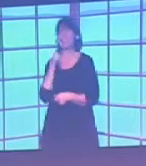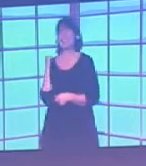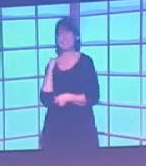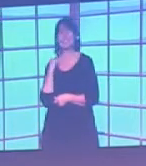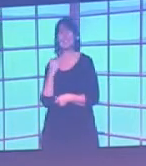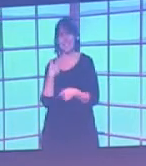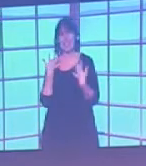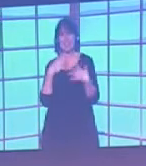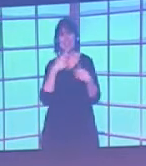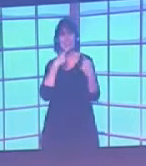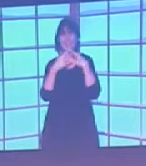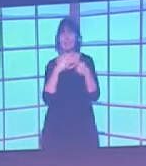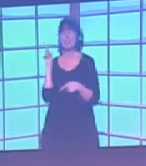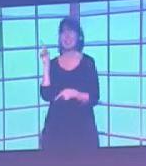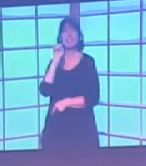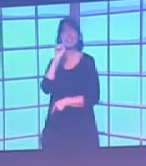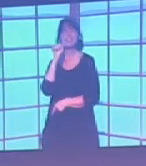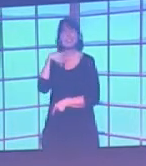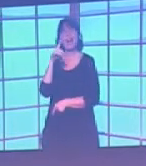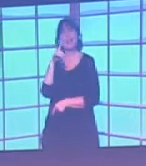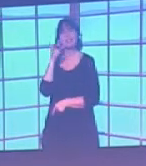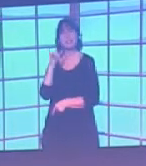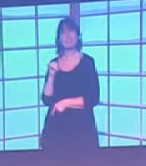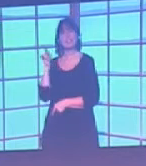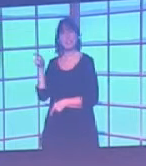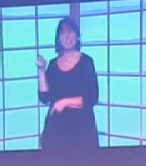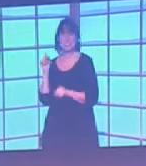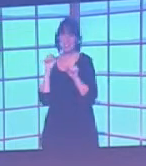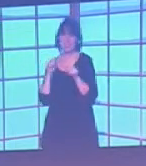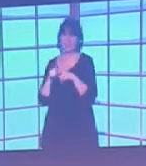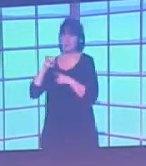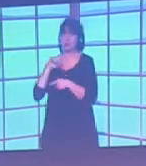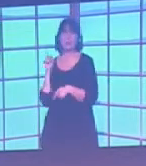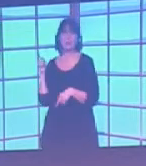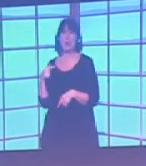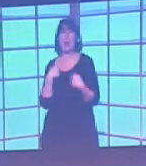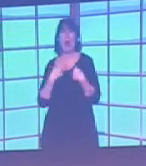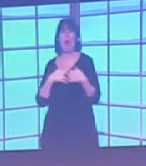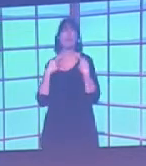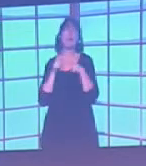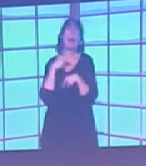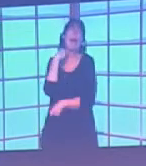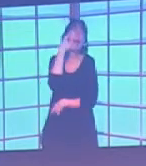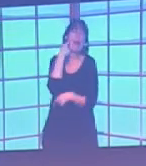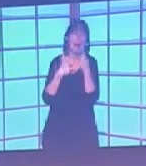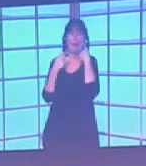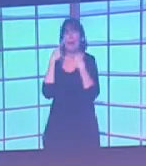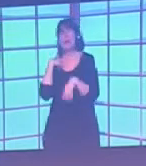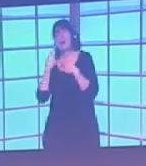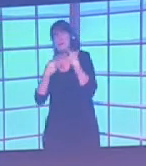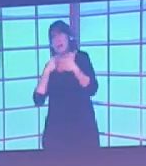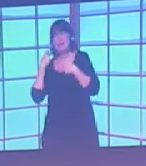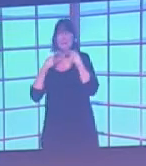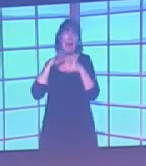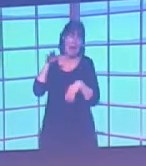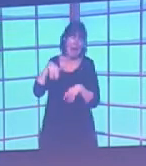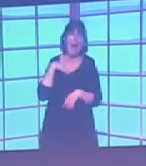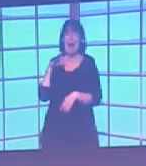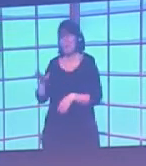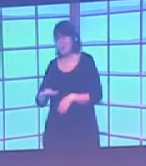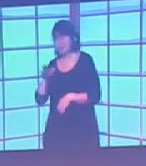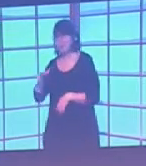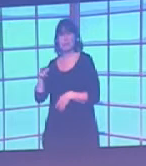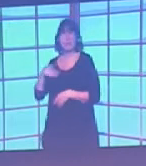can probably testify to this. We don't want to sound like we're whinging, but it is often much harder for disabled people to come